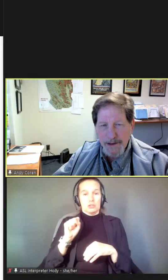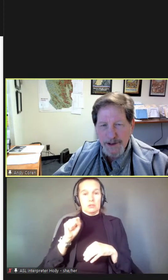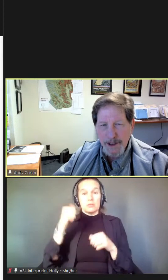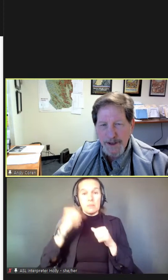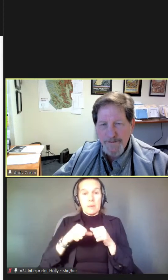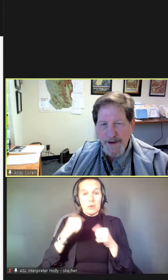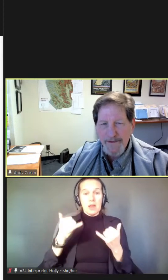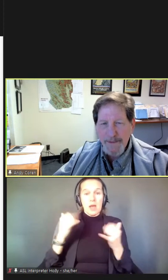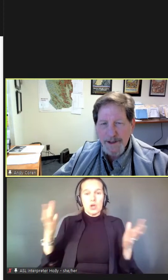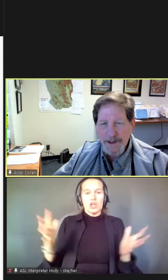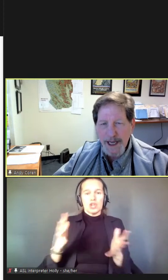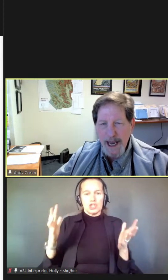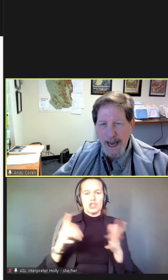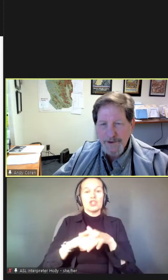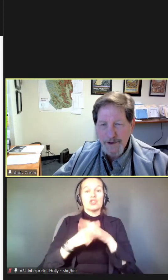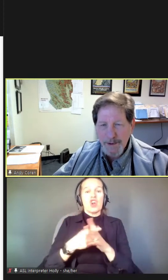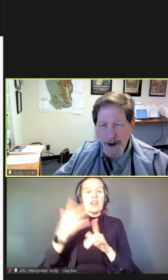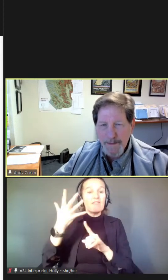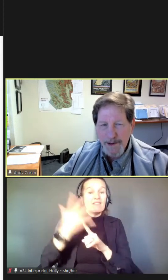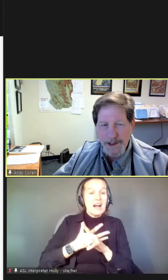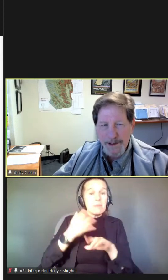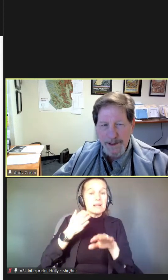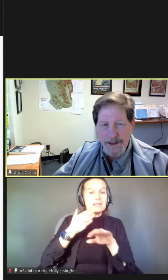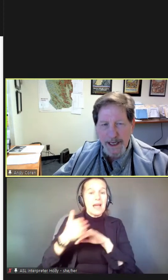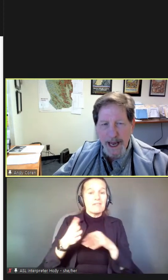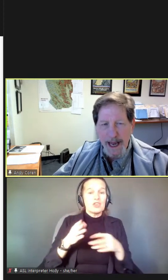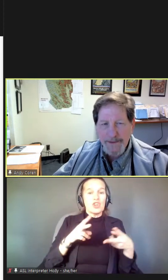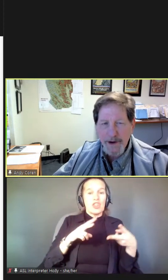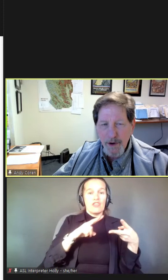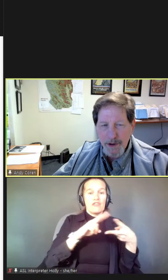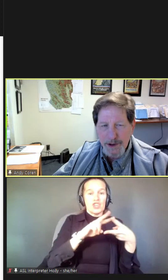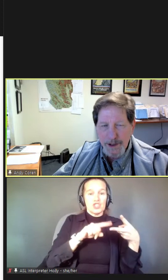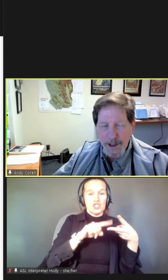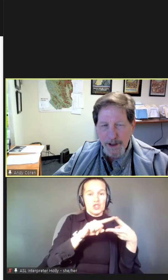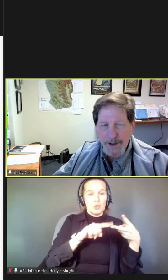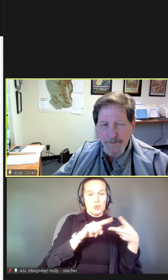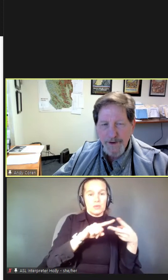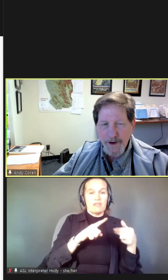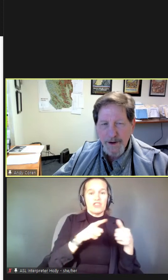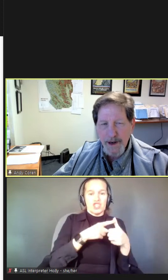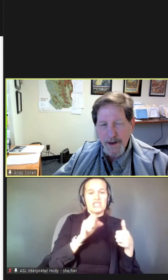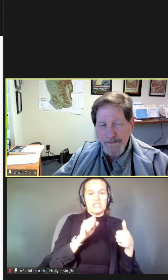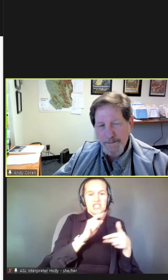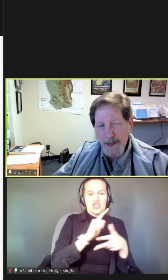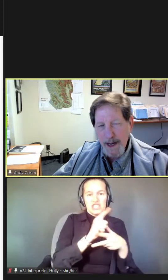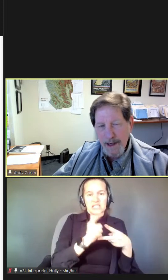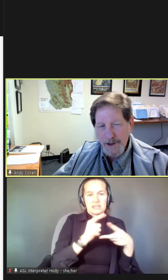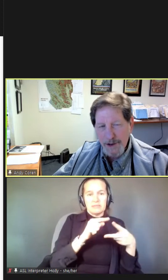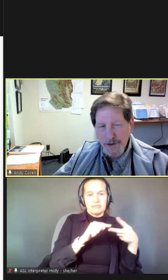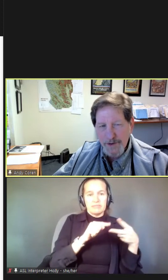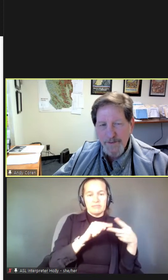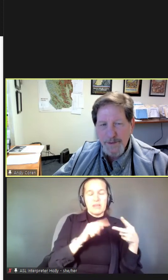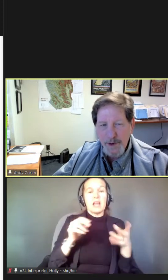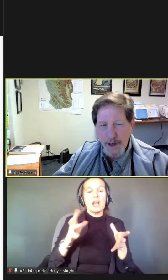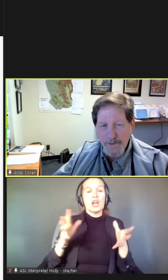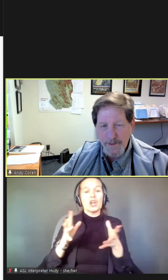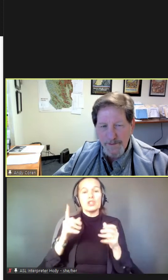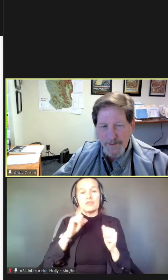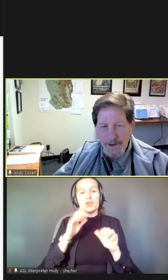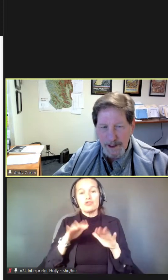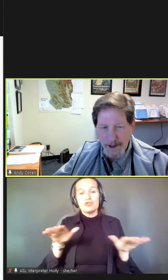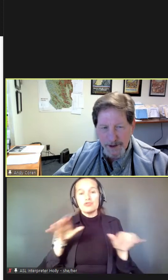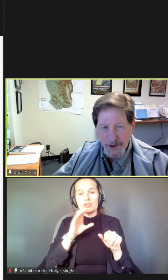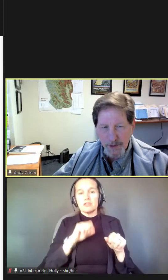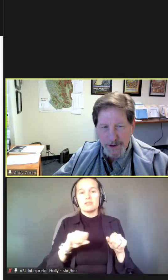encouraged now starting 5 months after the primary series, and they're also encouraged for our children from 12